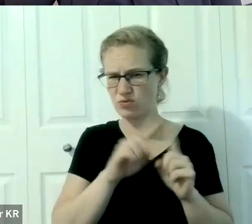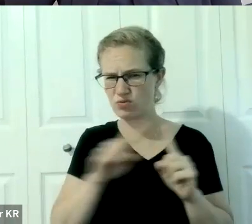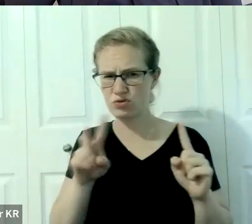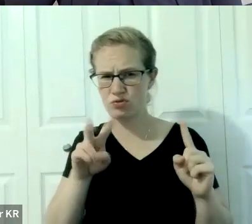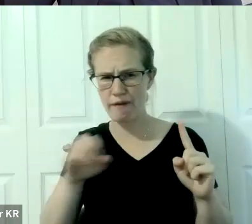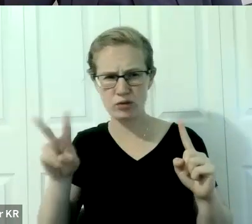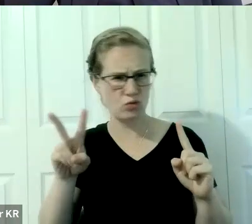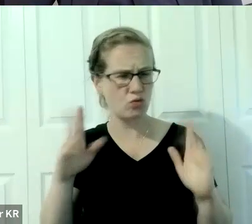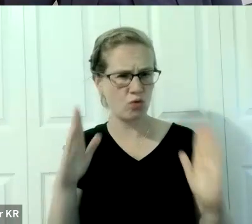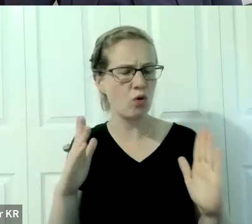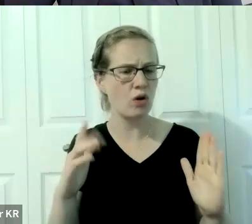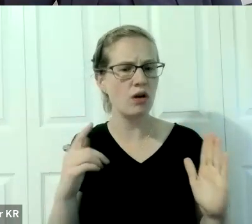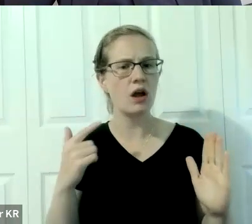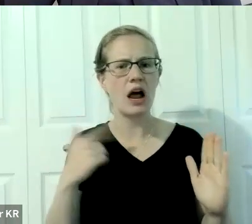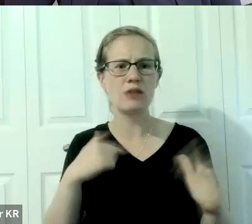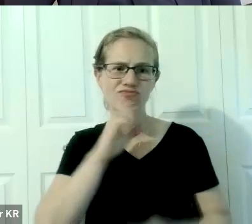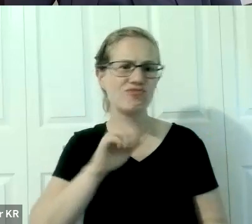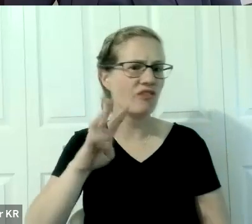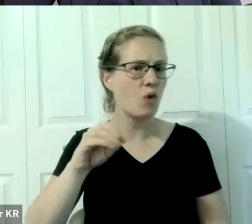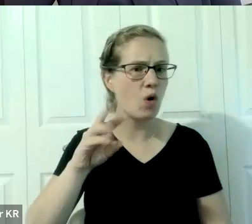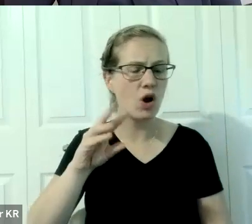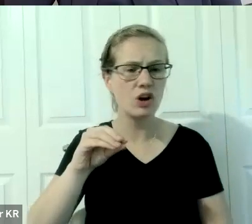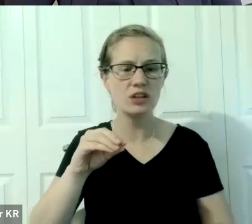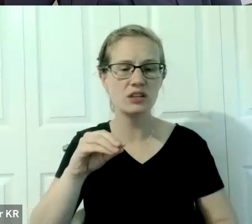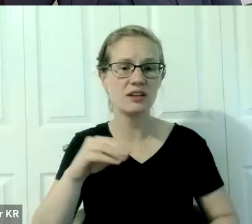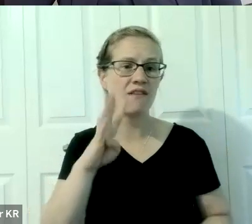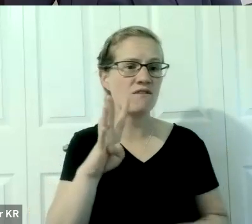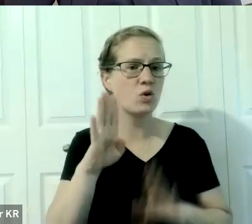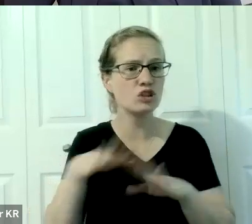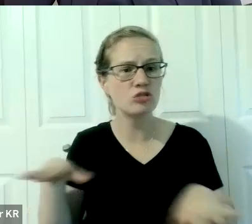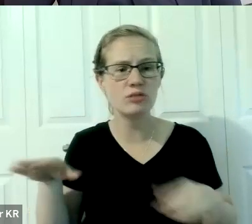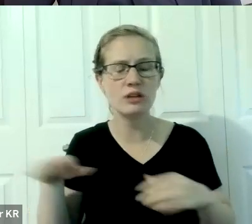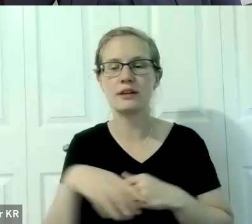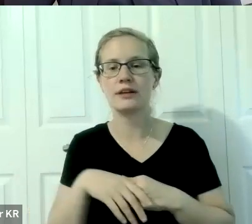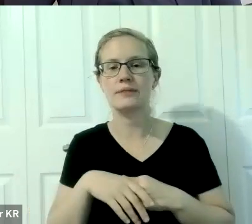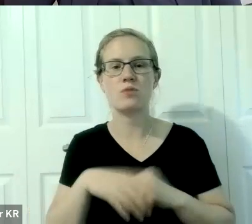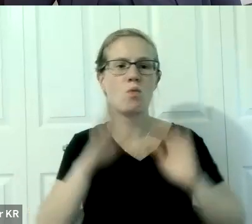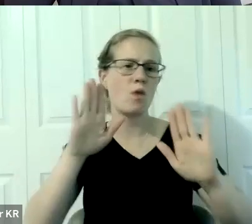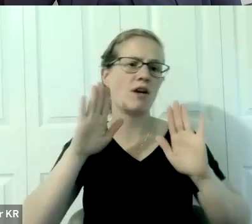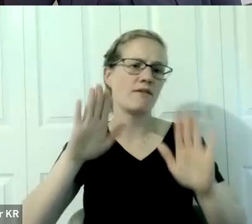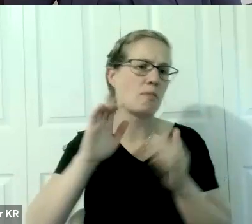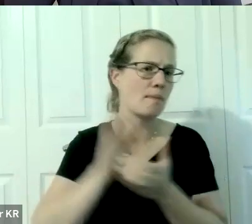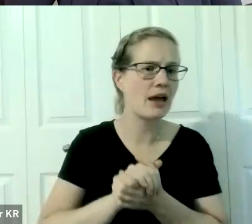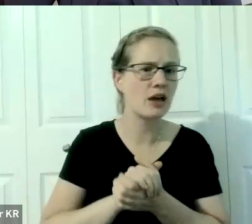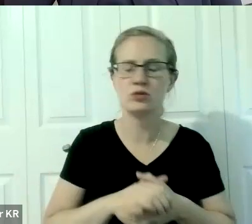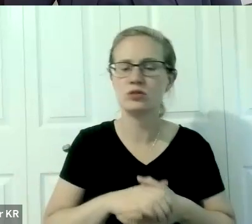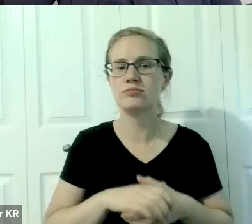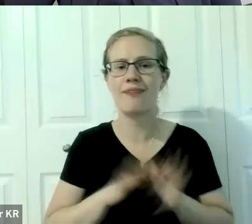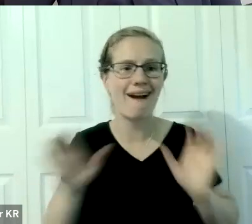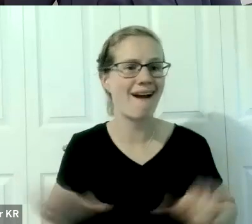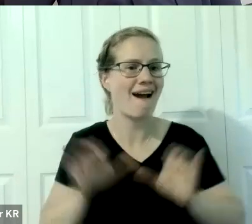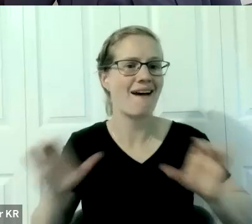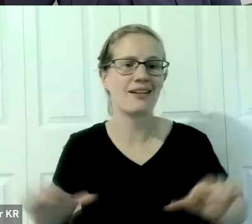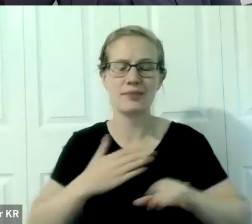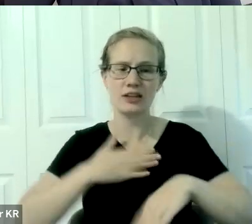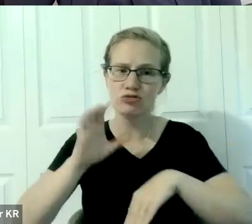2002, I was 40 years old, 4 kids, wonderful marriage, really active in my